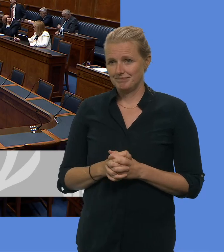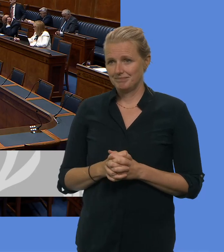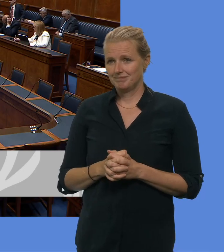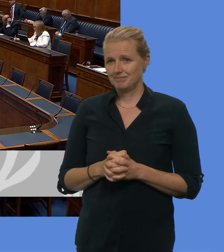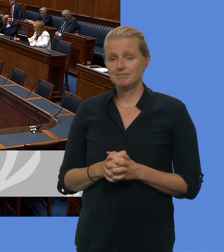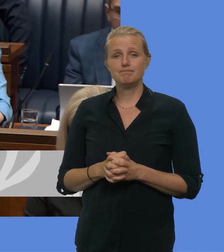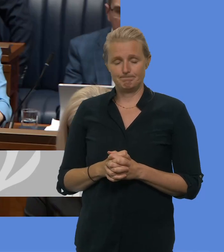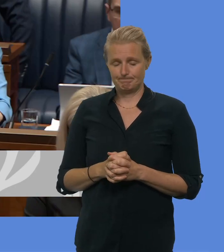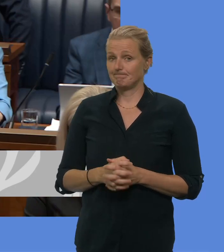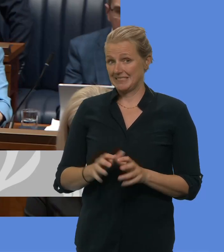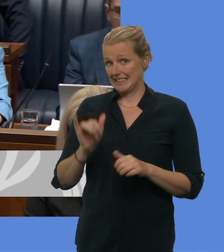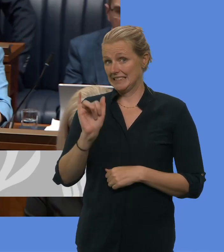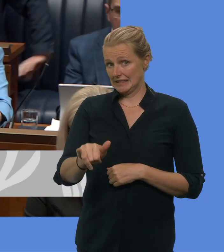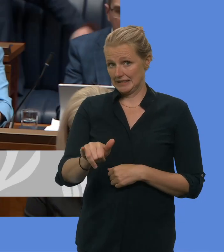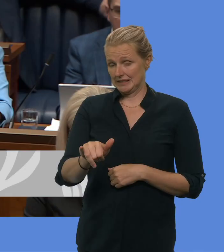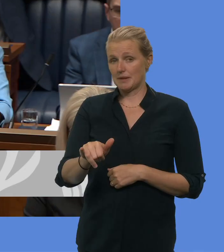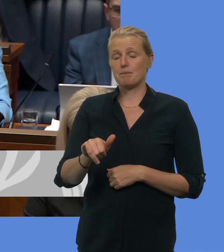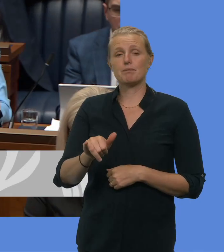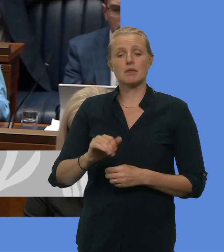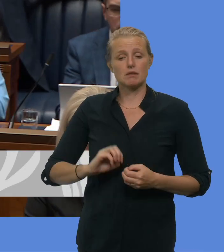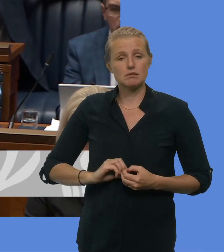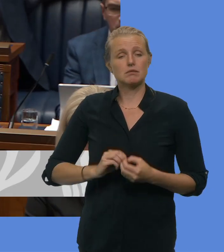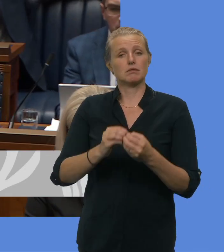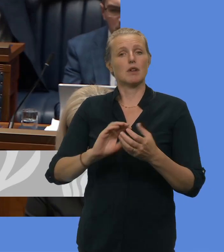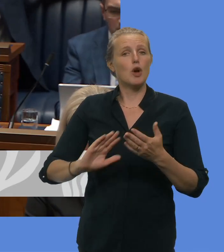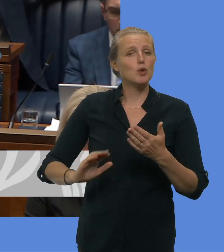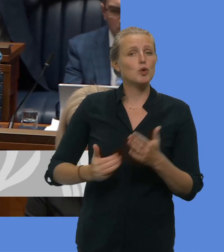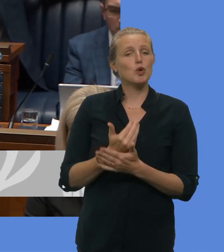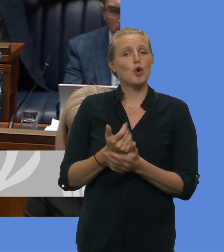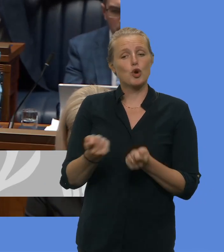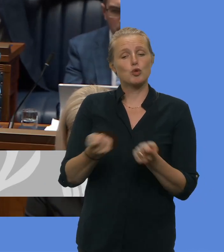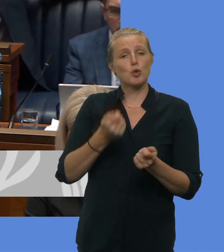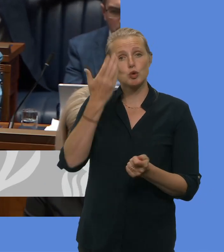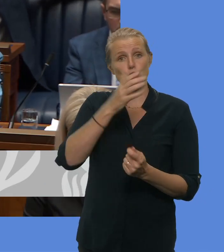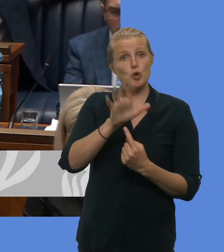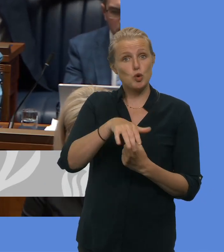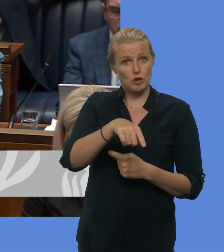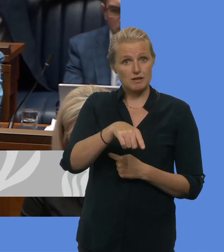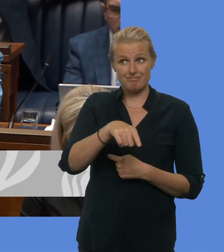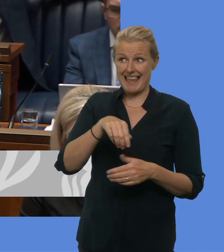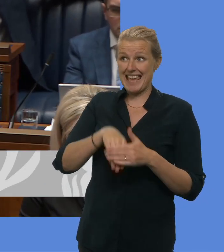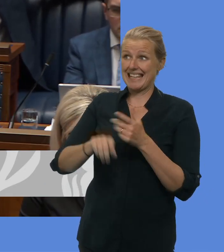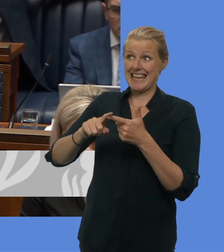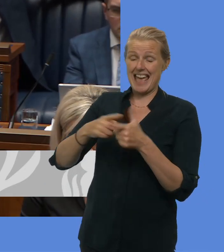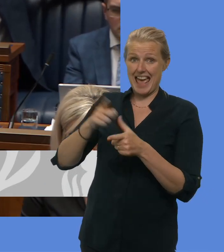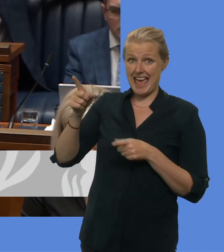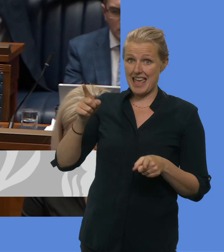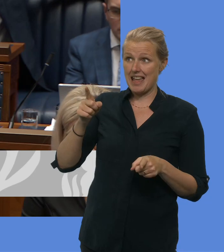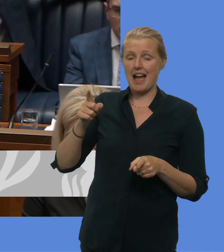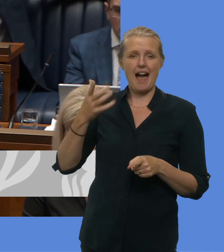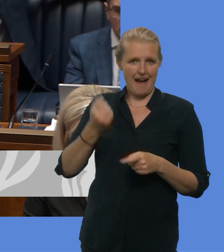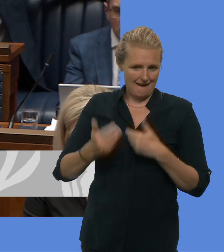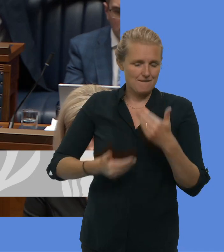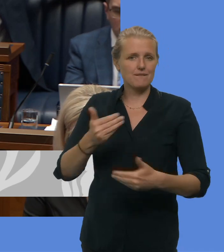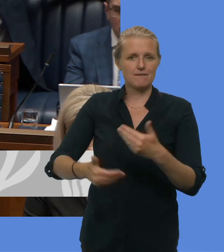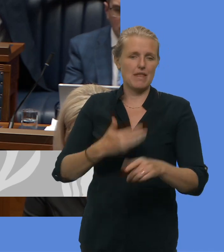I am able to confirm that work to create a new controlled schools unit within the Education Authority is underway, and